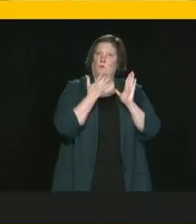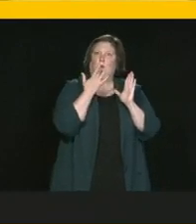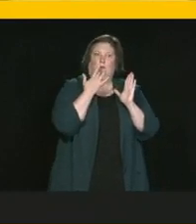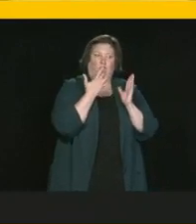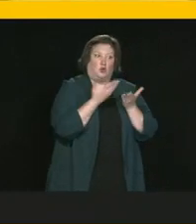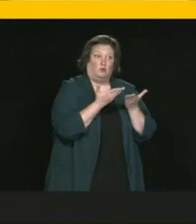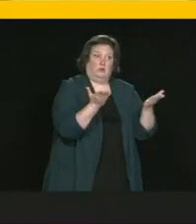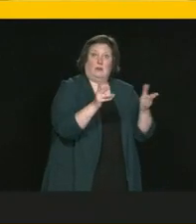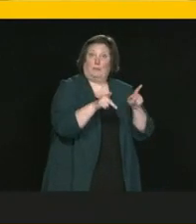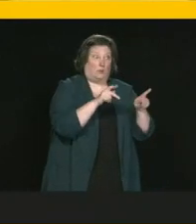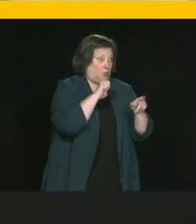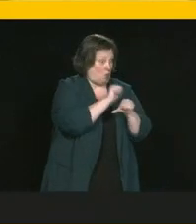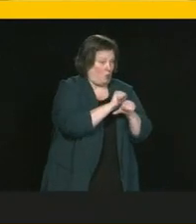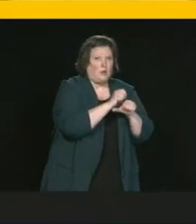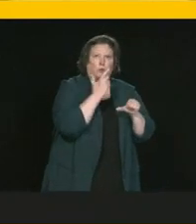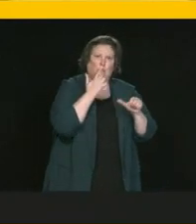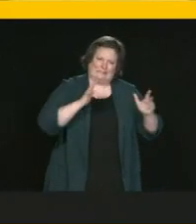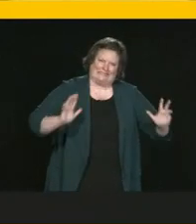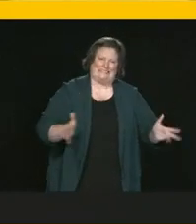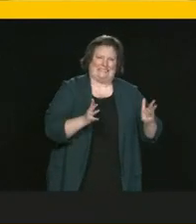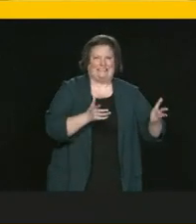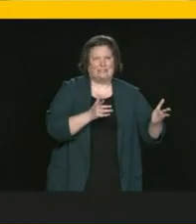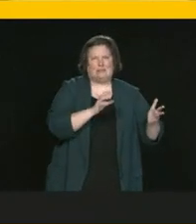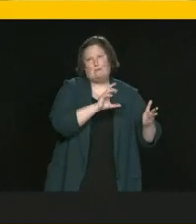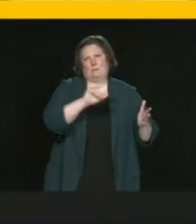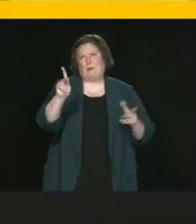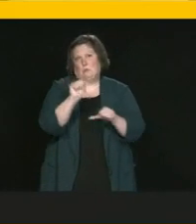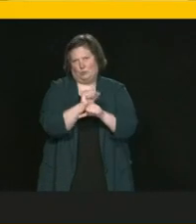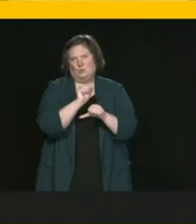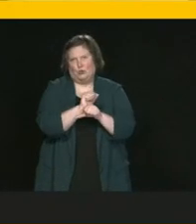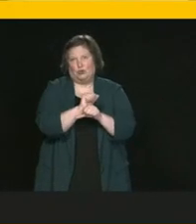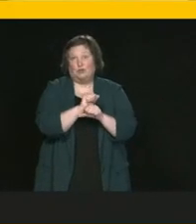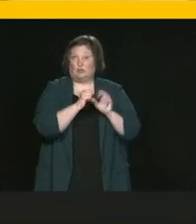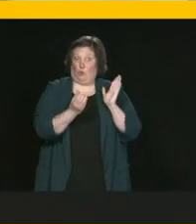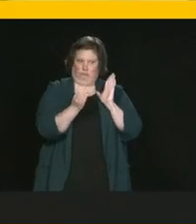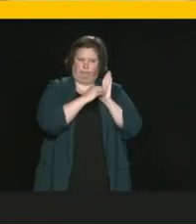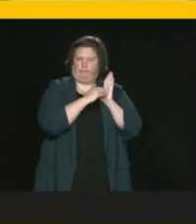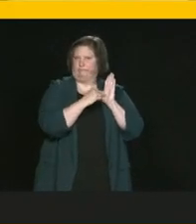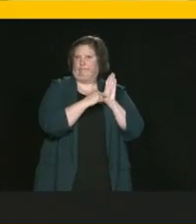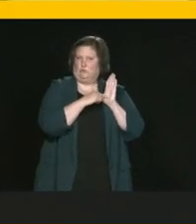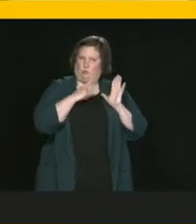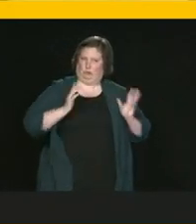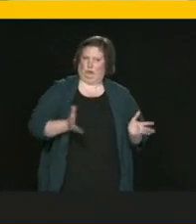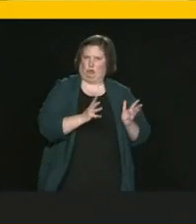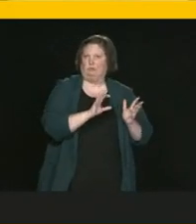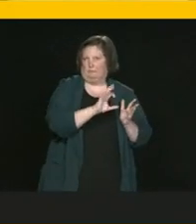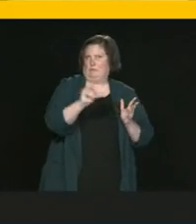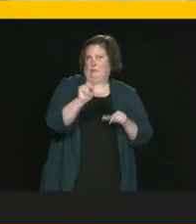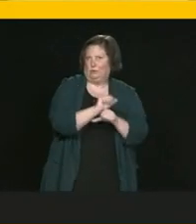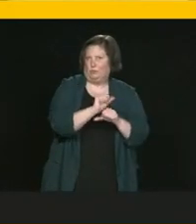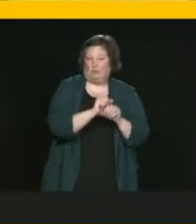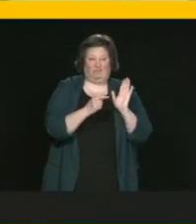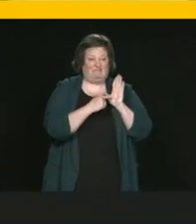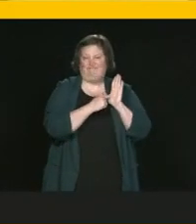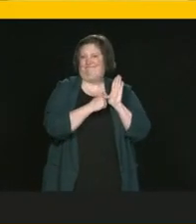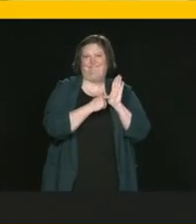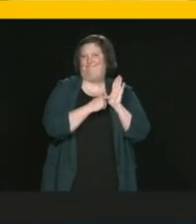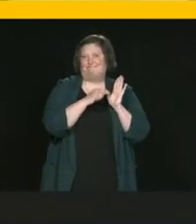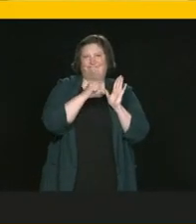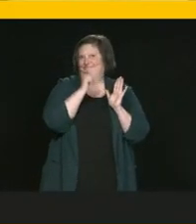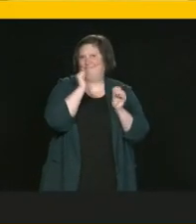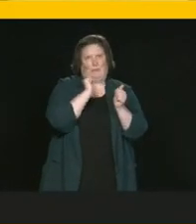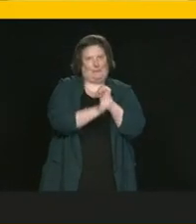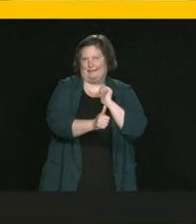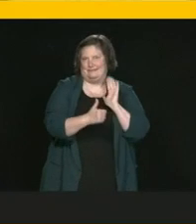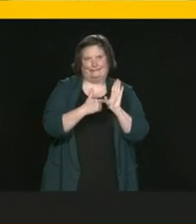we needed to do based on that bill. Now, since that bill did not pass, we had to find some